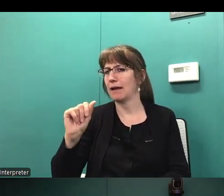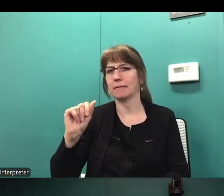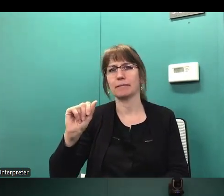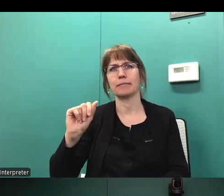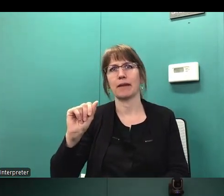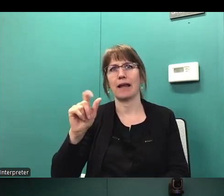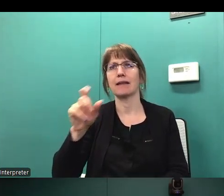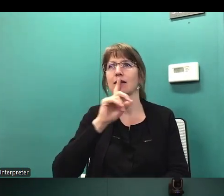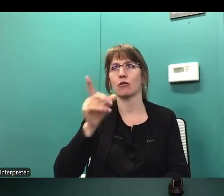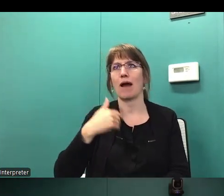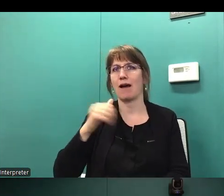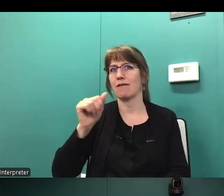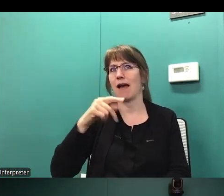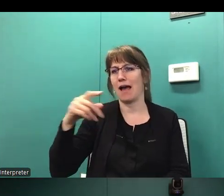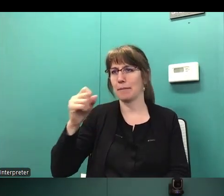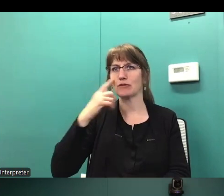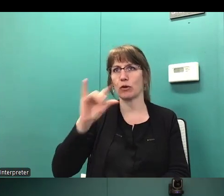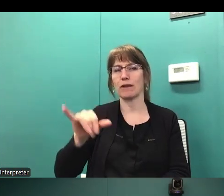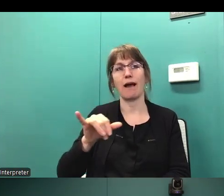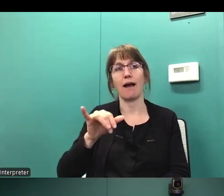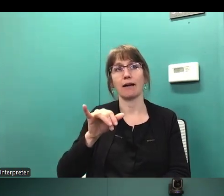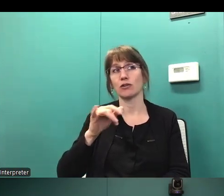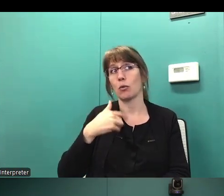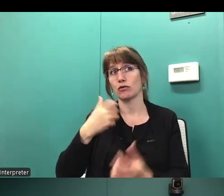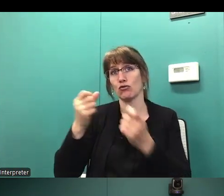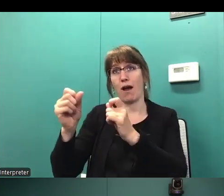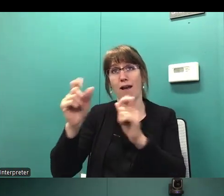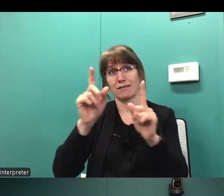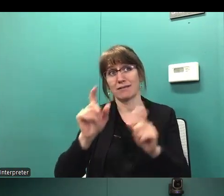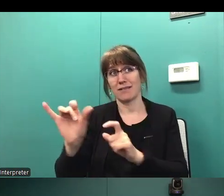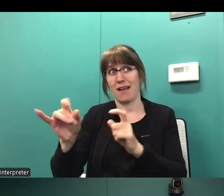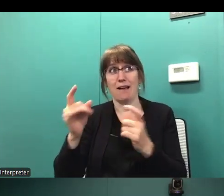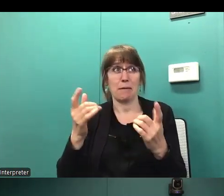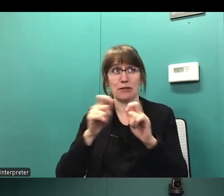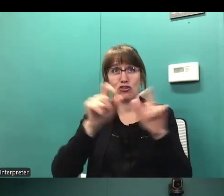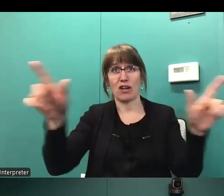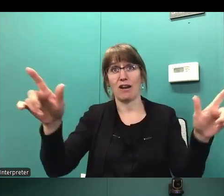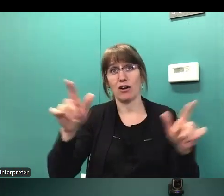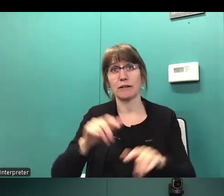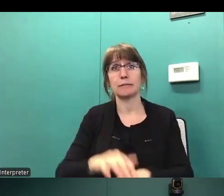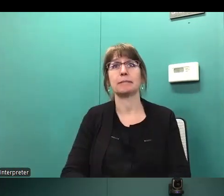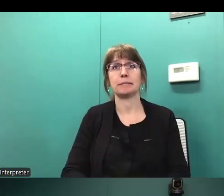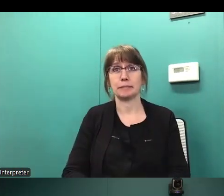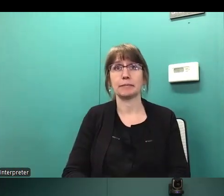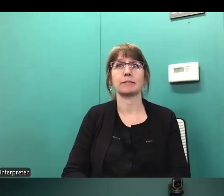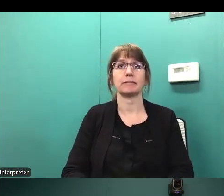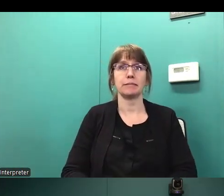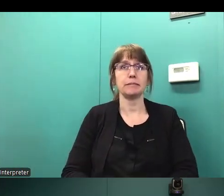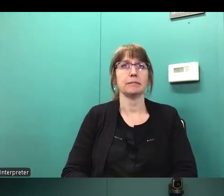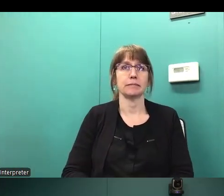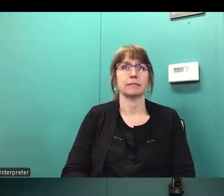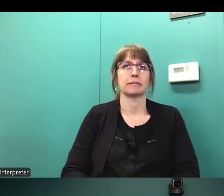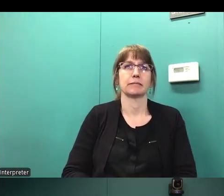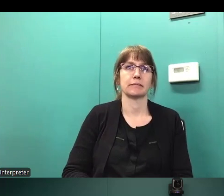one. What you get? Yeah, share it out. Anything to make our jobs easier. Transcribe audio into IPA. That's how I said out